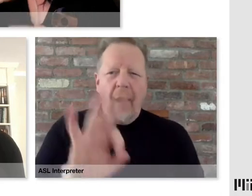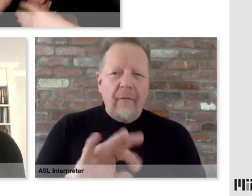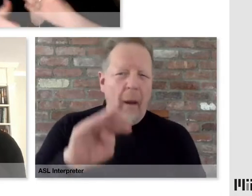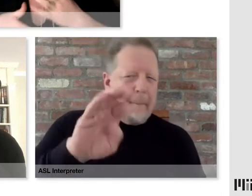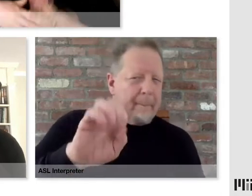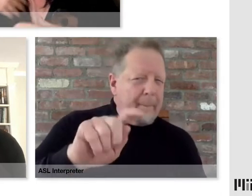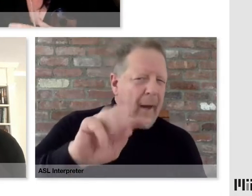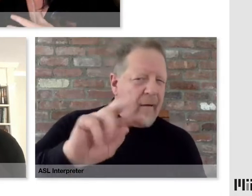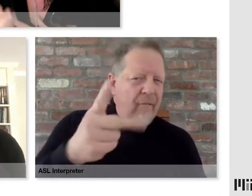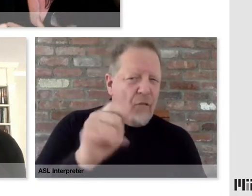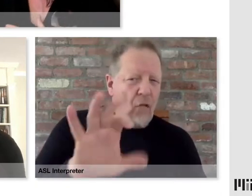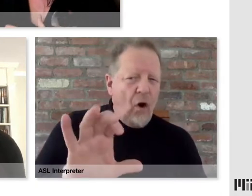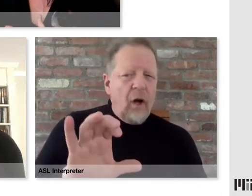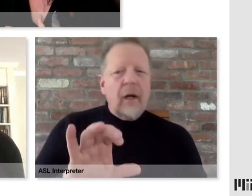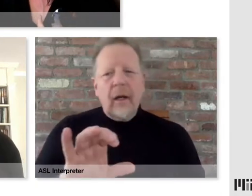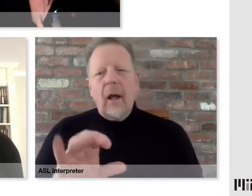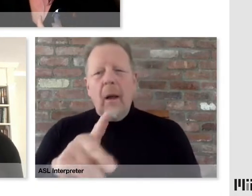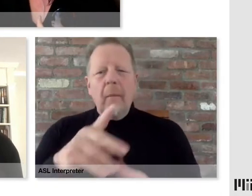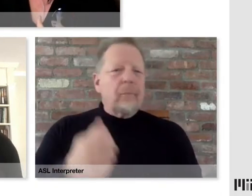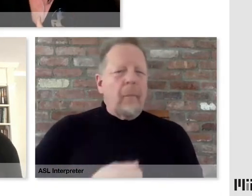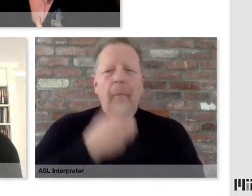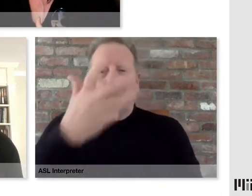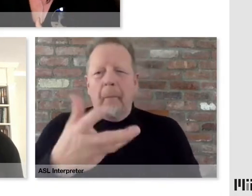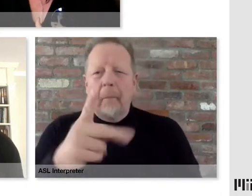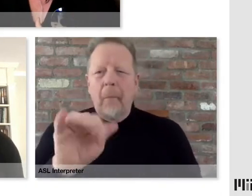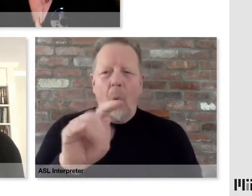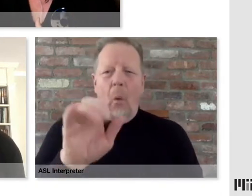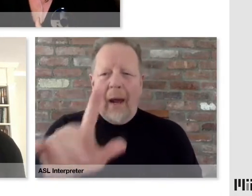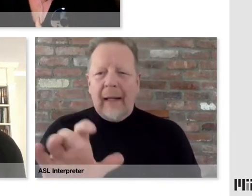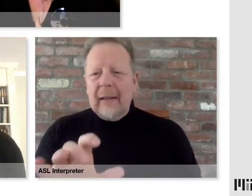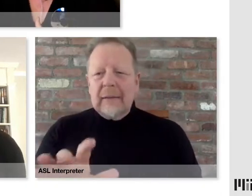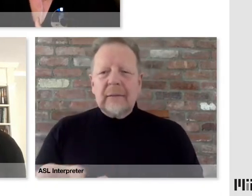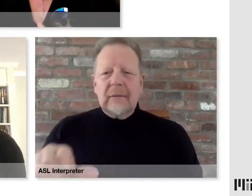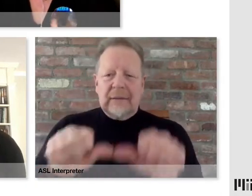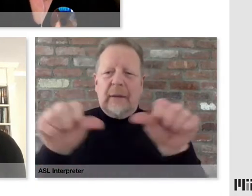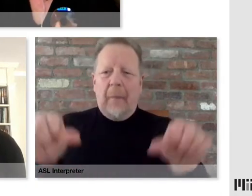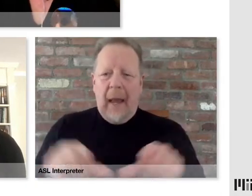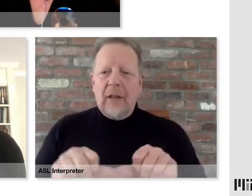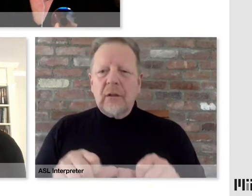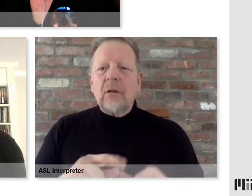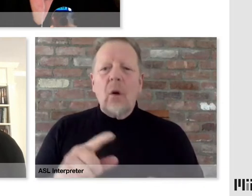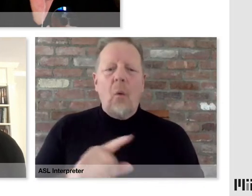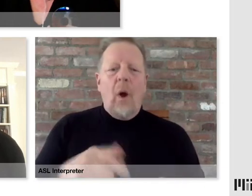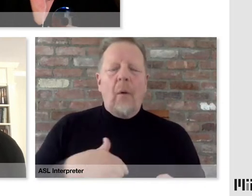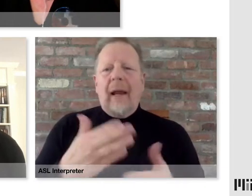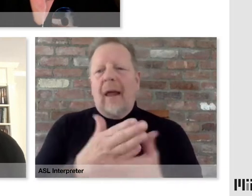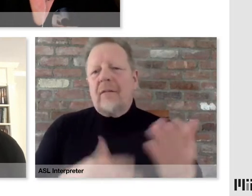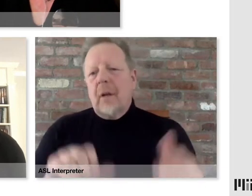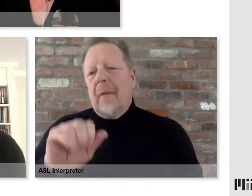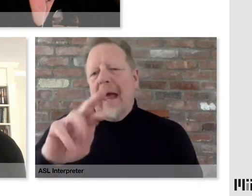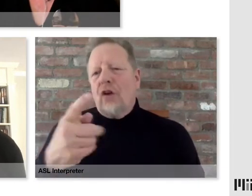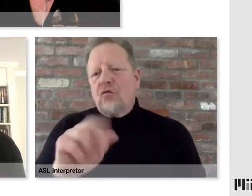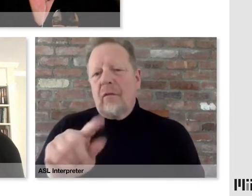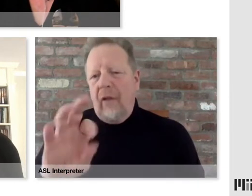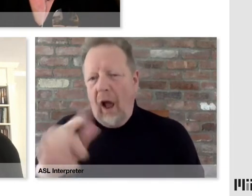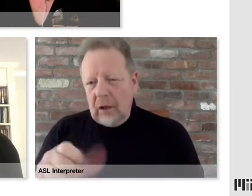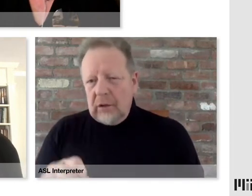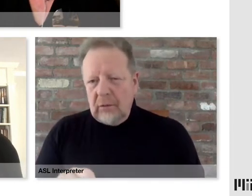metaphoric, analogous, poetic space in the interglot, and maybe there's like some space for an extra glot in that sense.